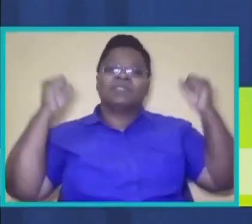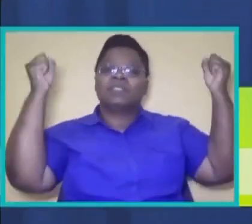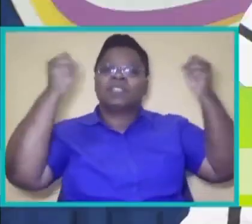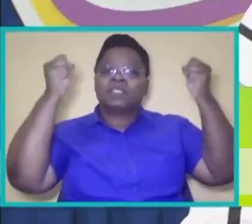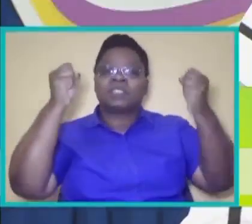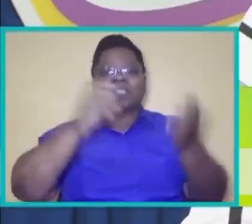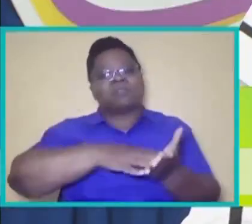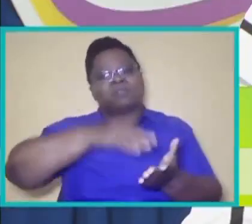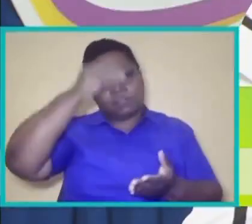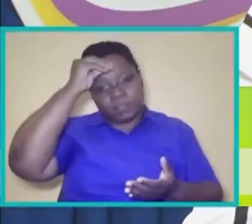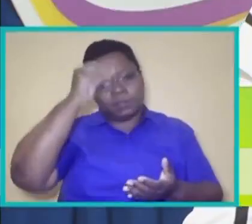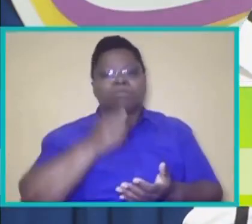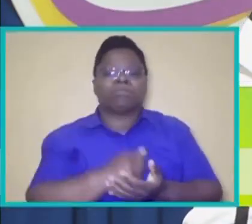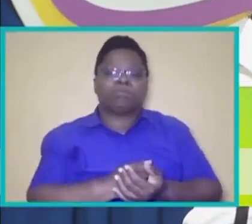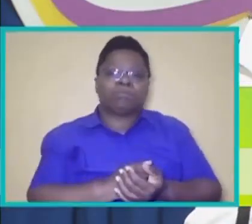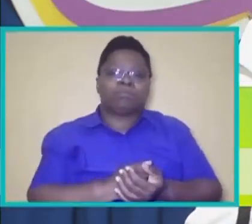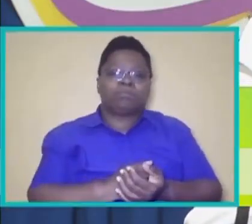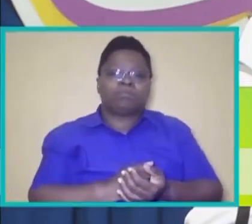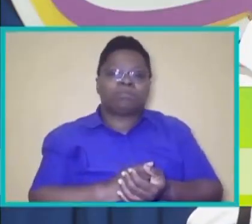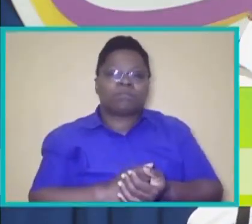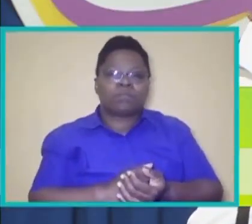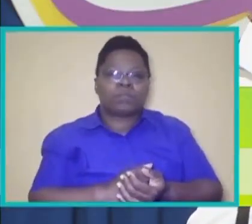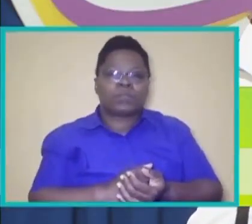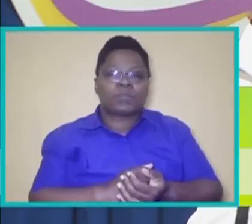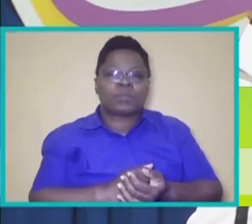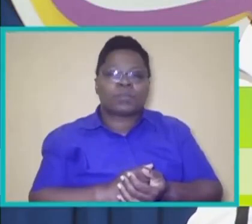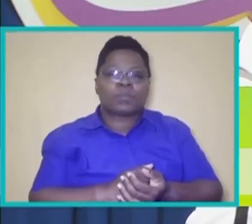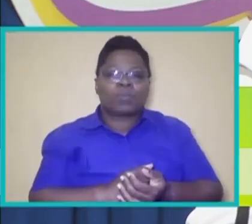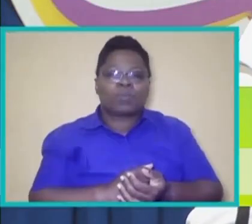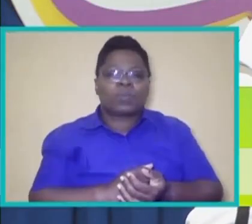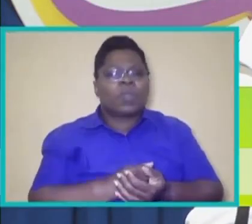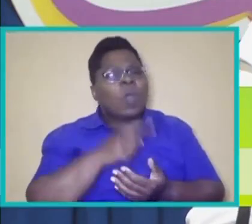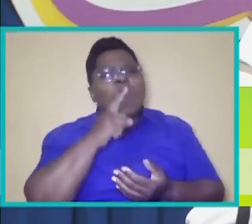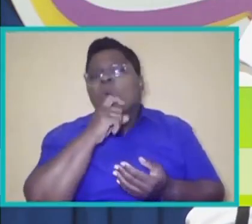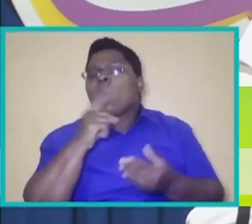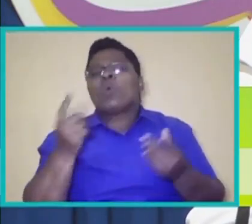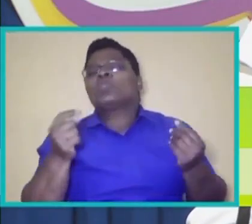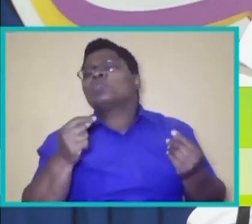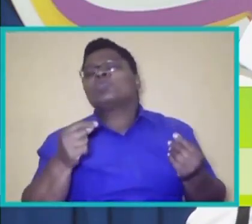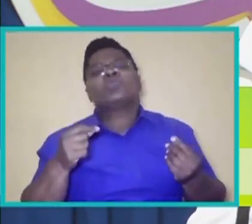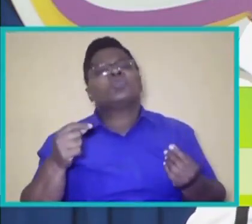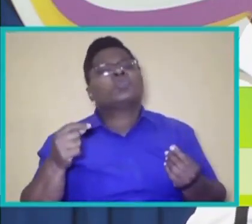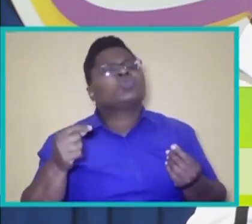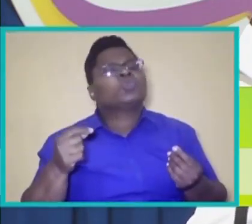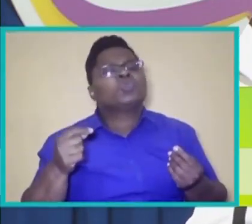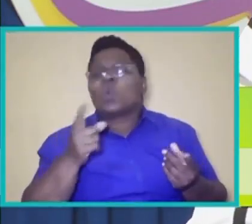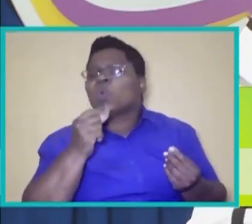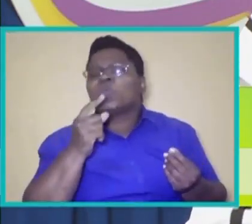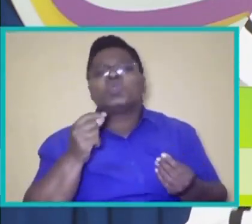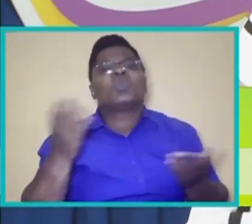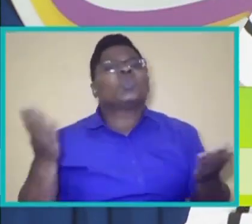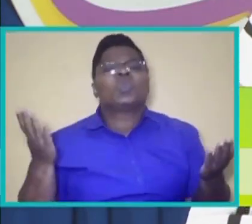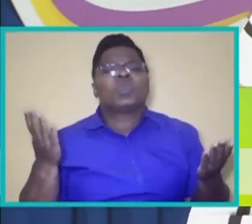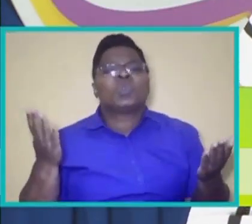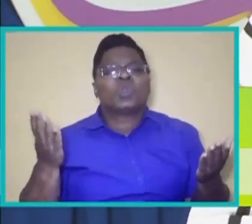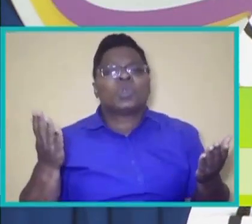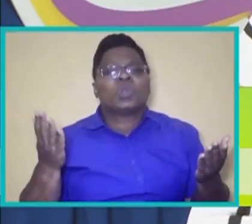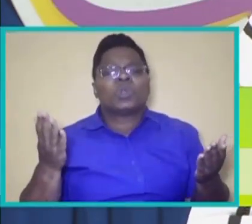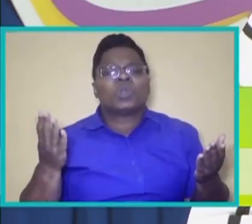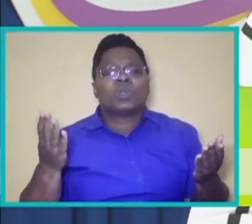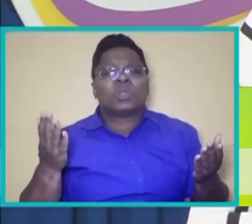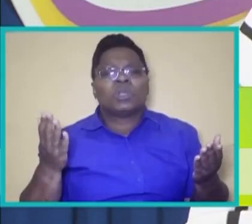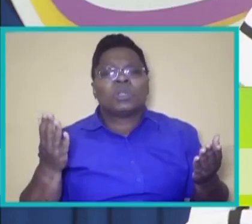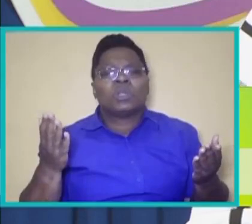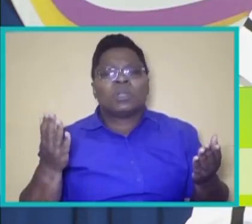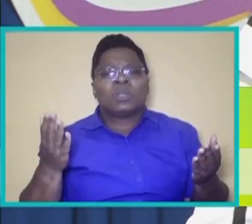job. That statement would emerge from my job as a teacher is to teach